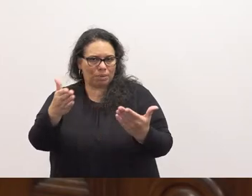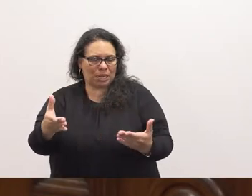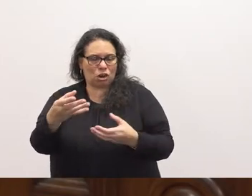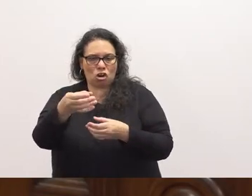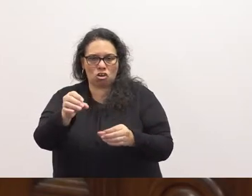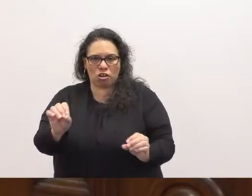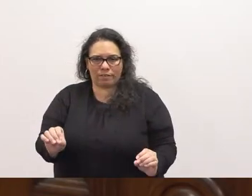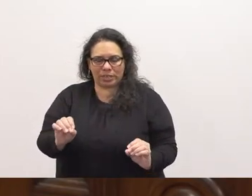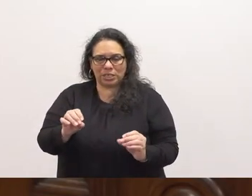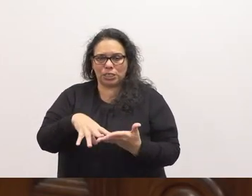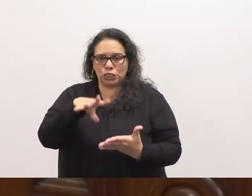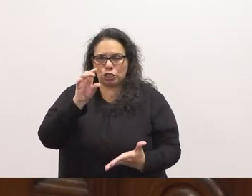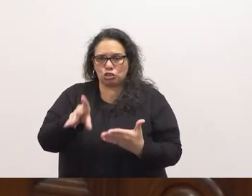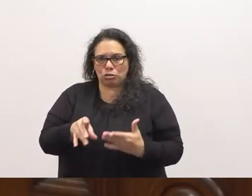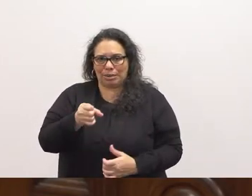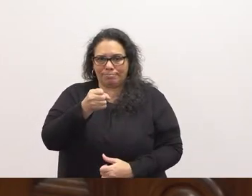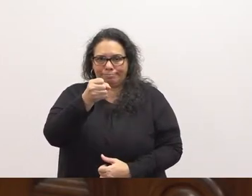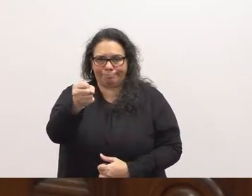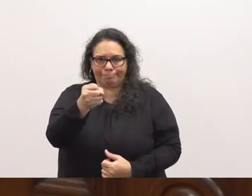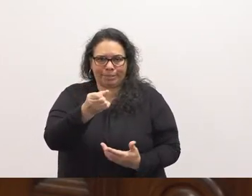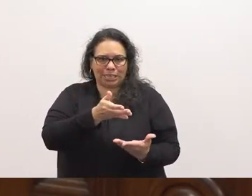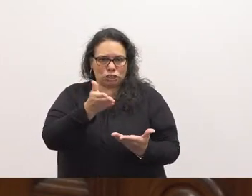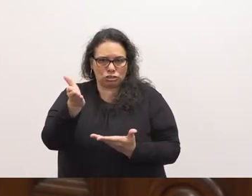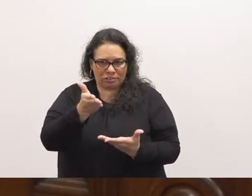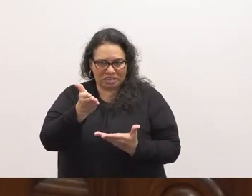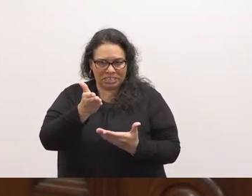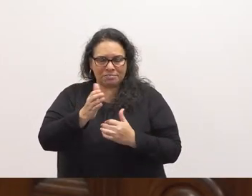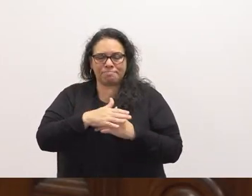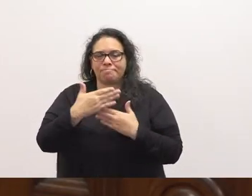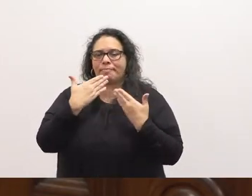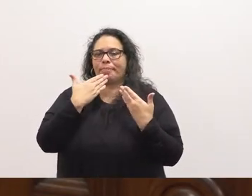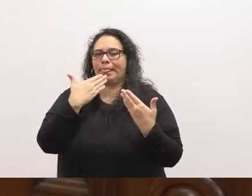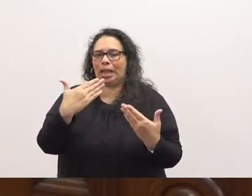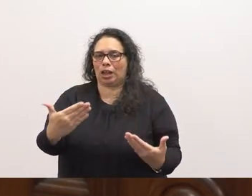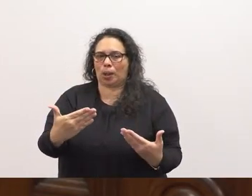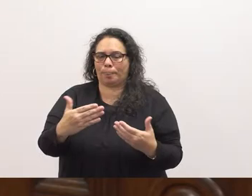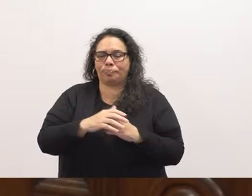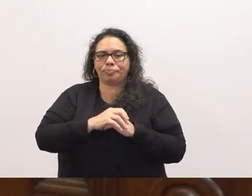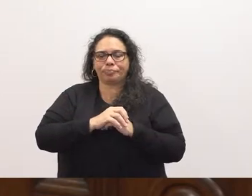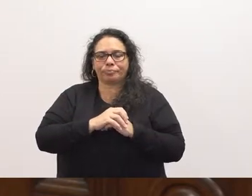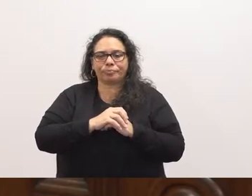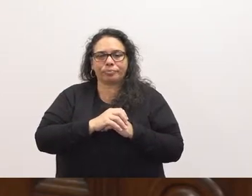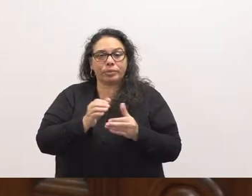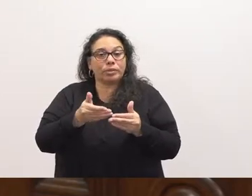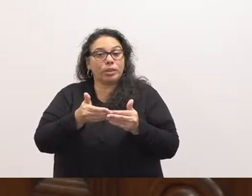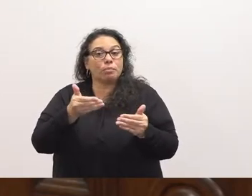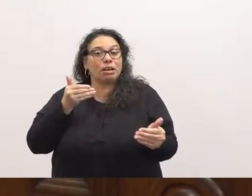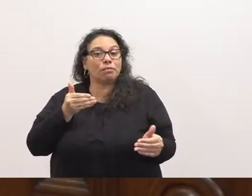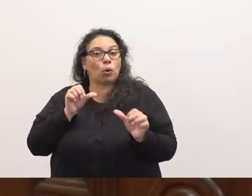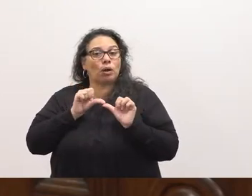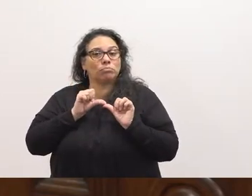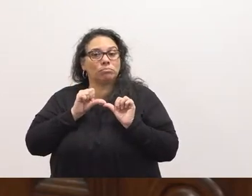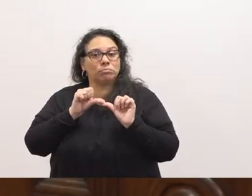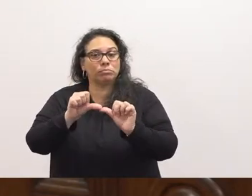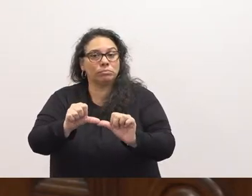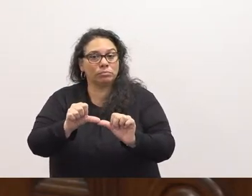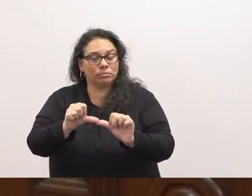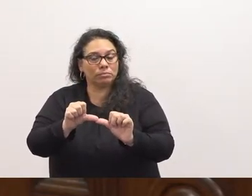of Student Placement Services. Thank you. And before we go on,